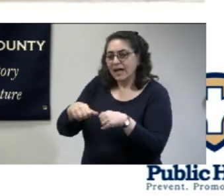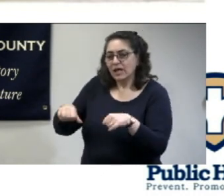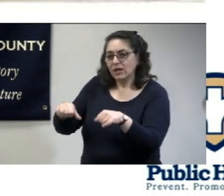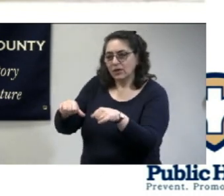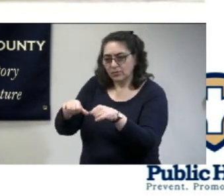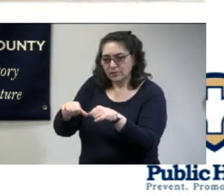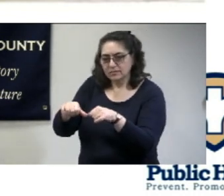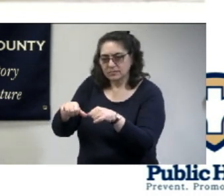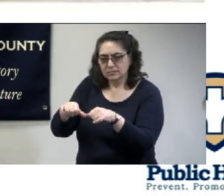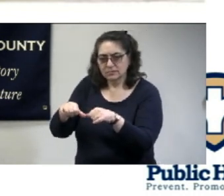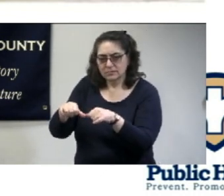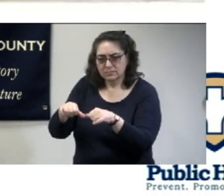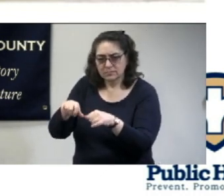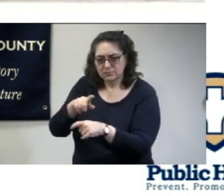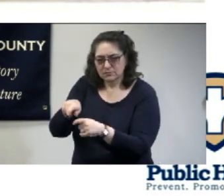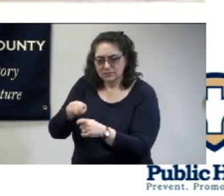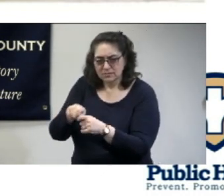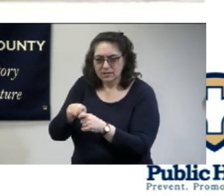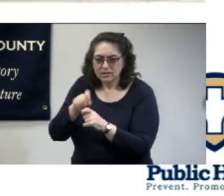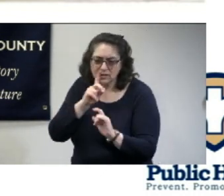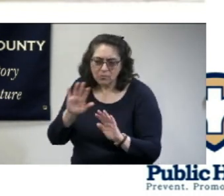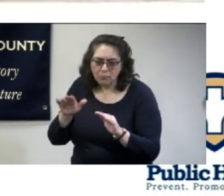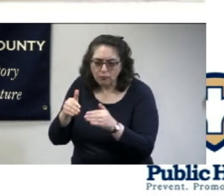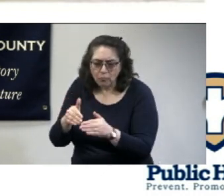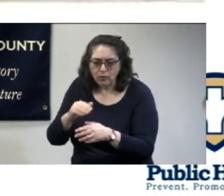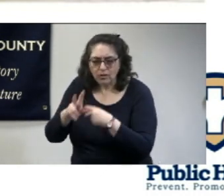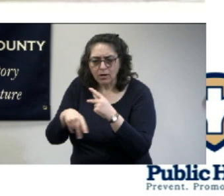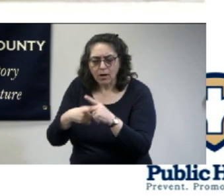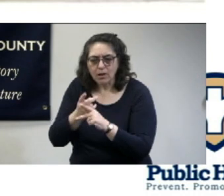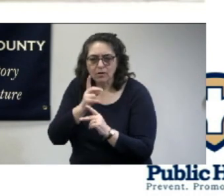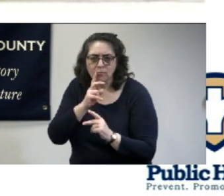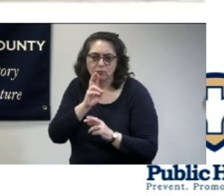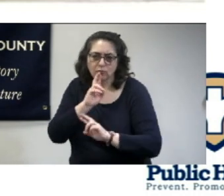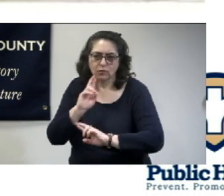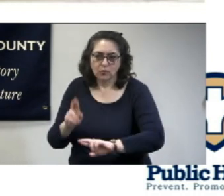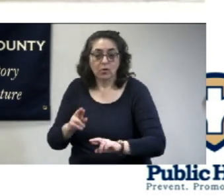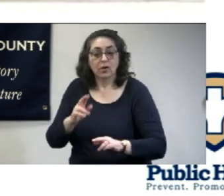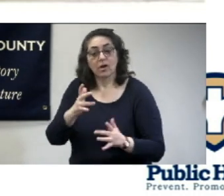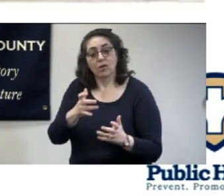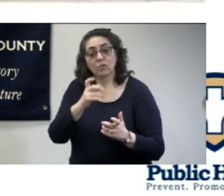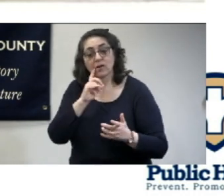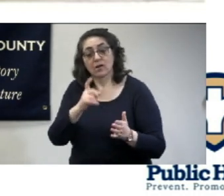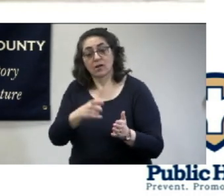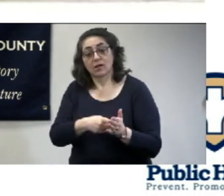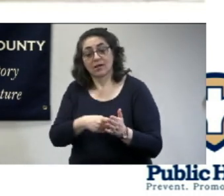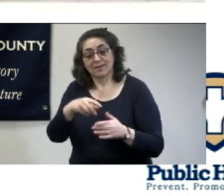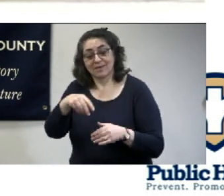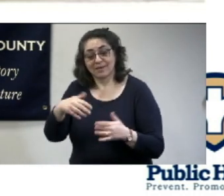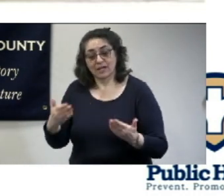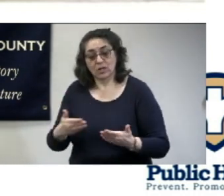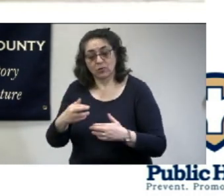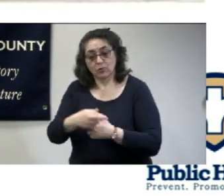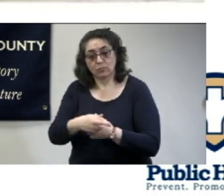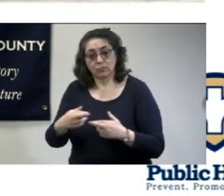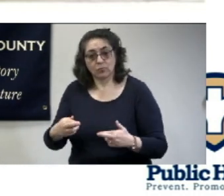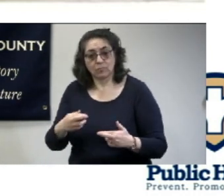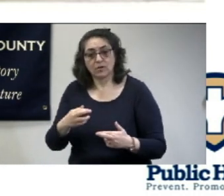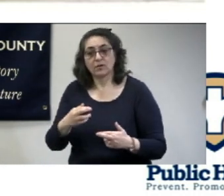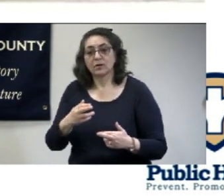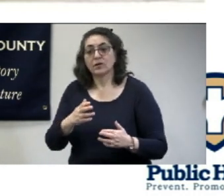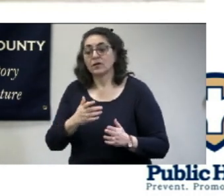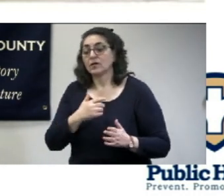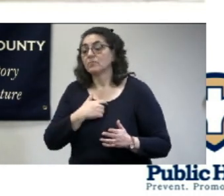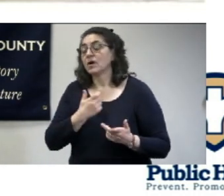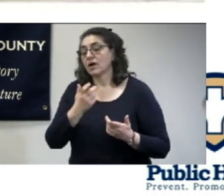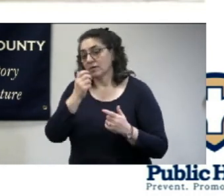it's almost a twofold type of report. I just want to acknowledge in the room are my division leads,